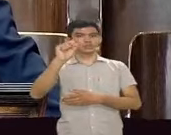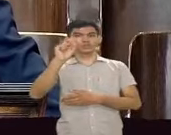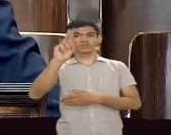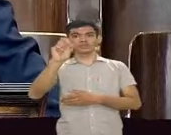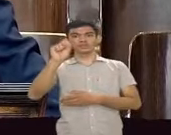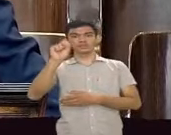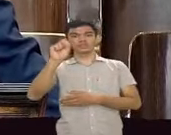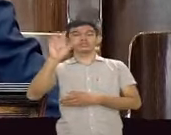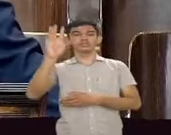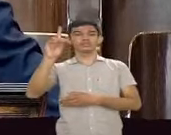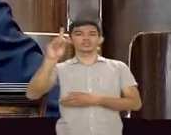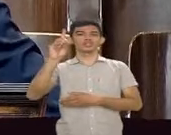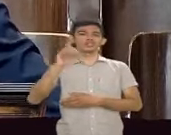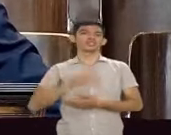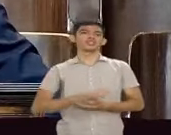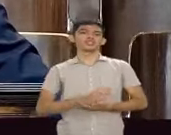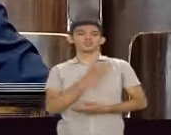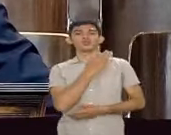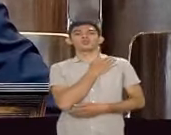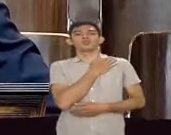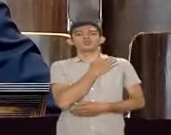si, ha?